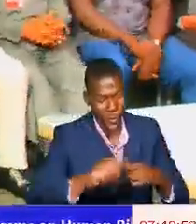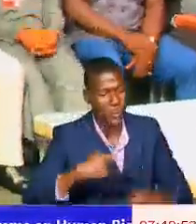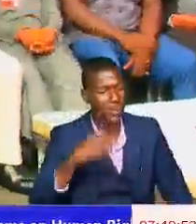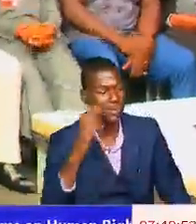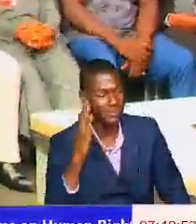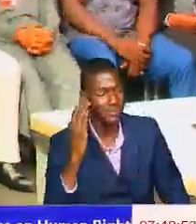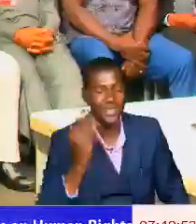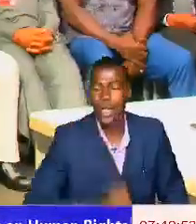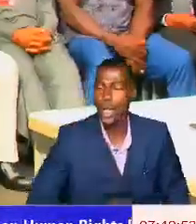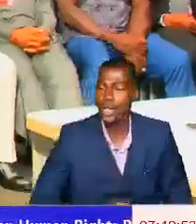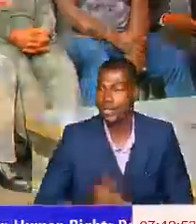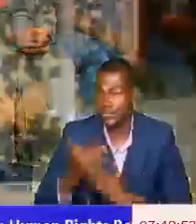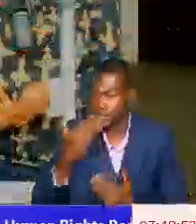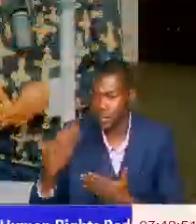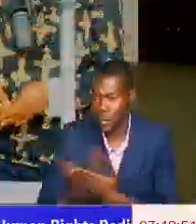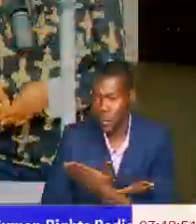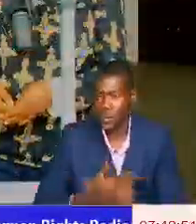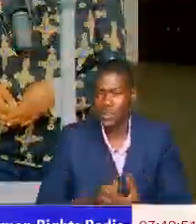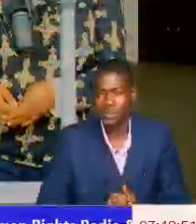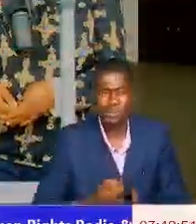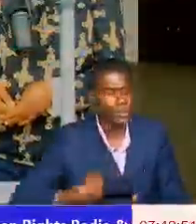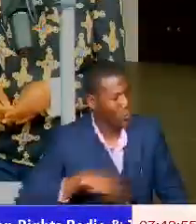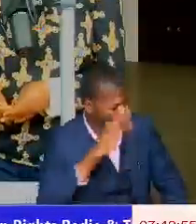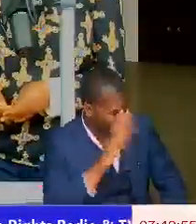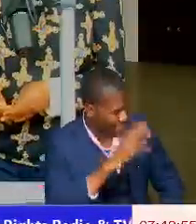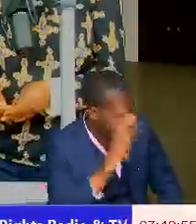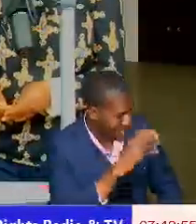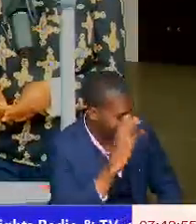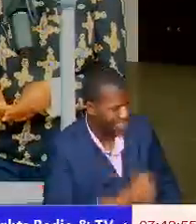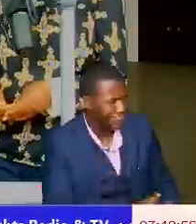Good morning, Madam Servicom.